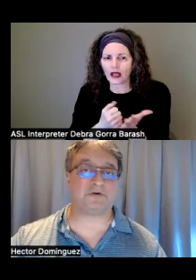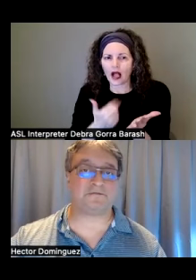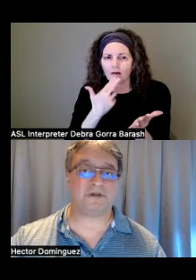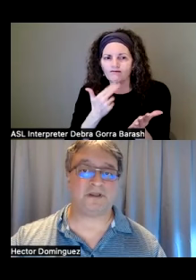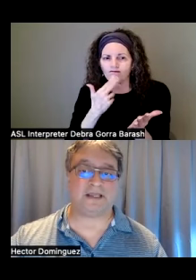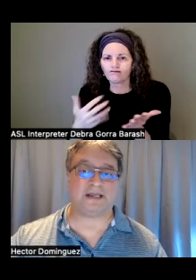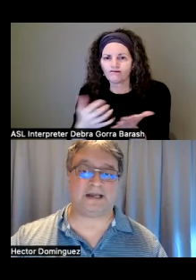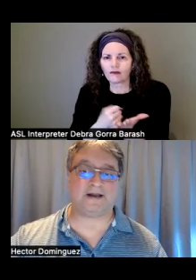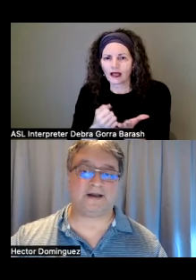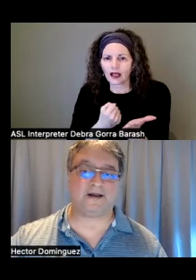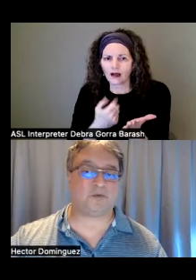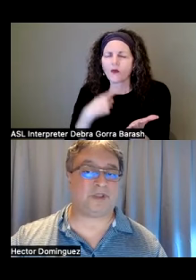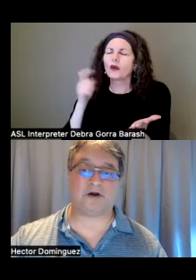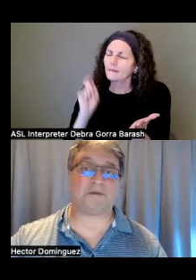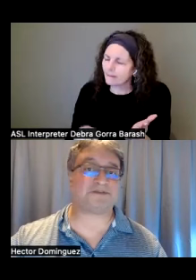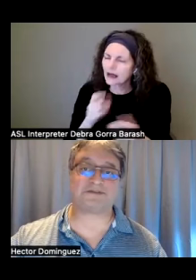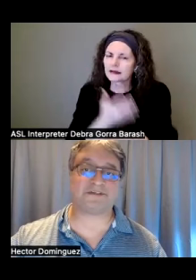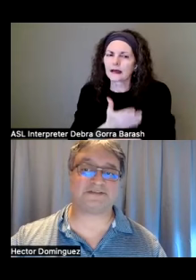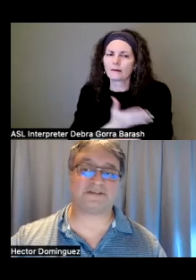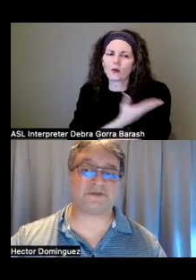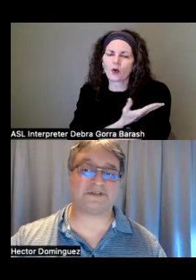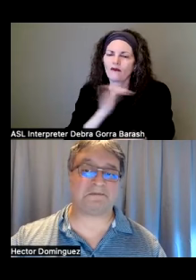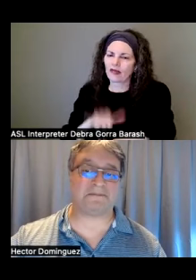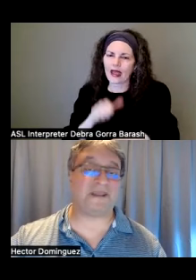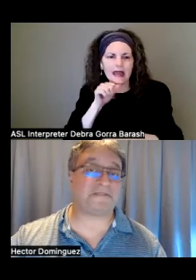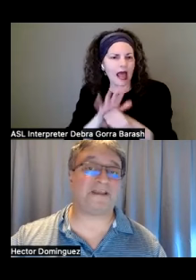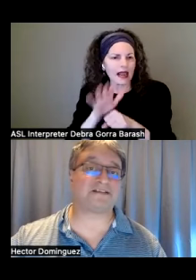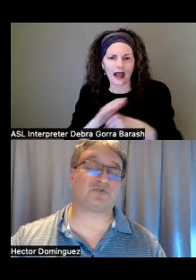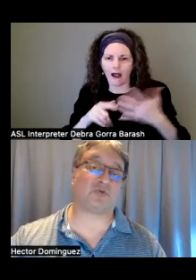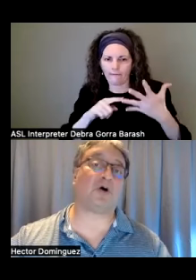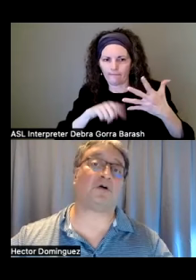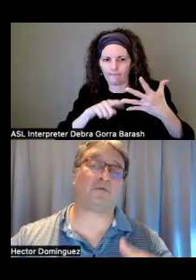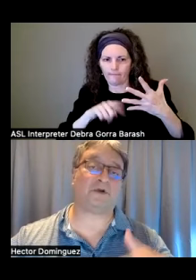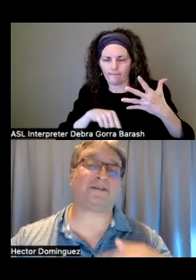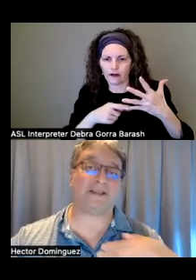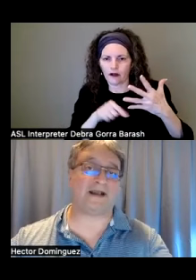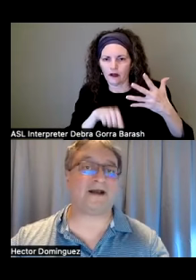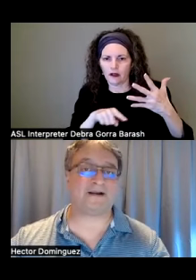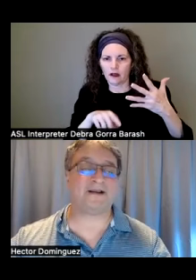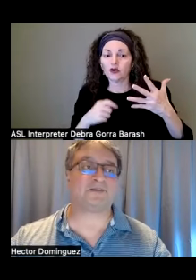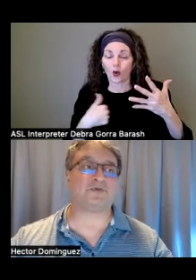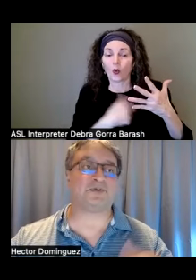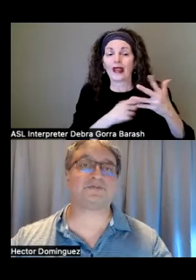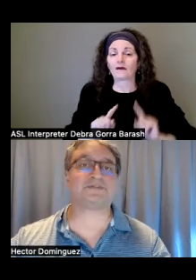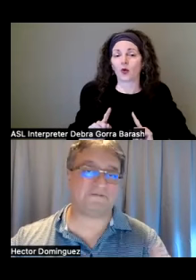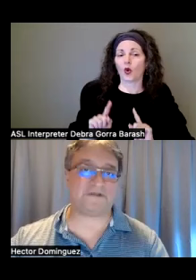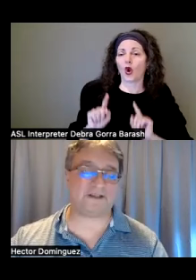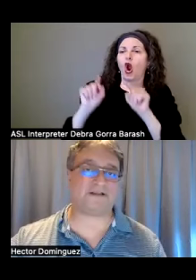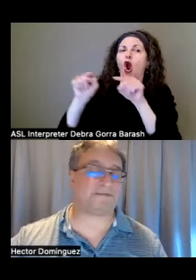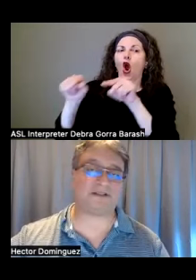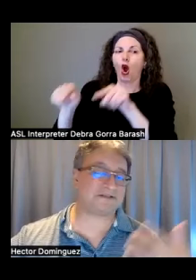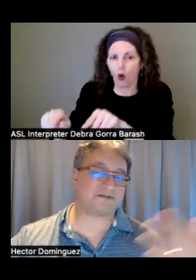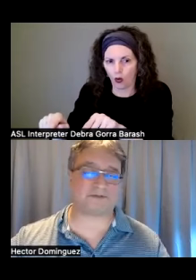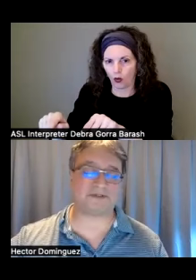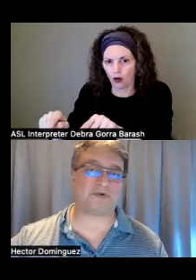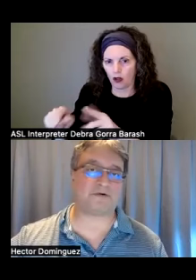need to improve. We are open to suggestions, but the main thing is to go where they are, to use different,